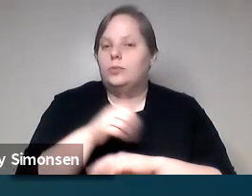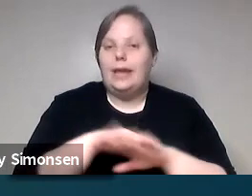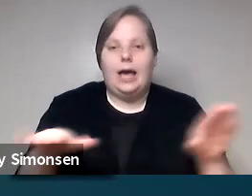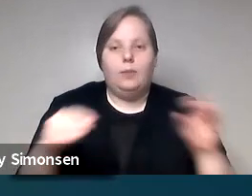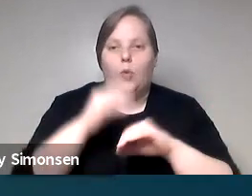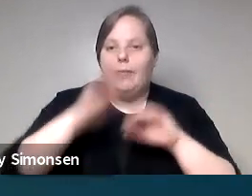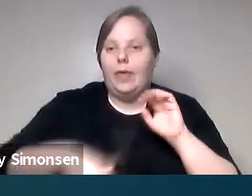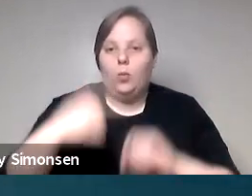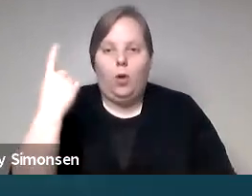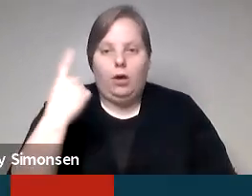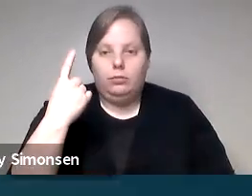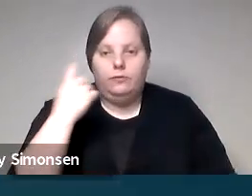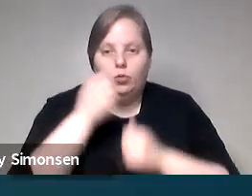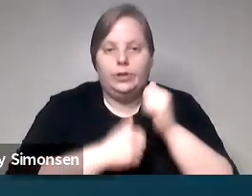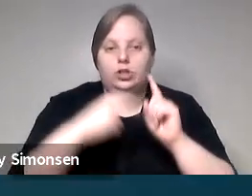outlet.